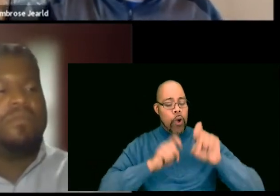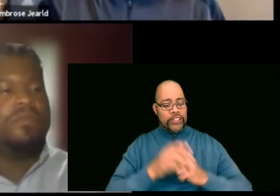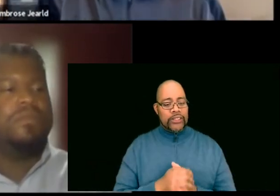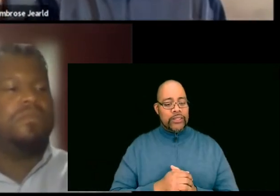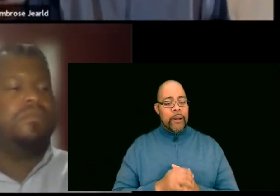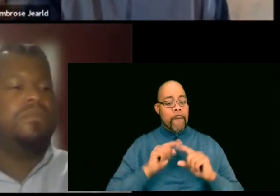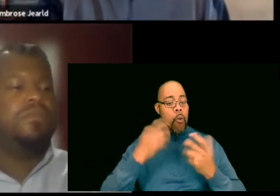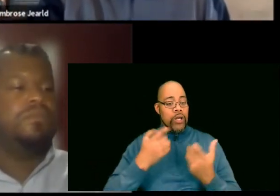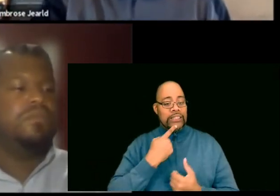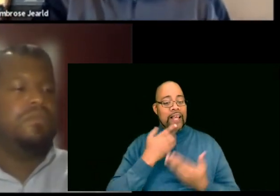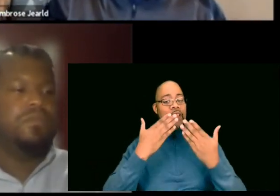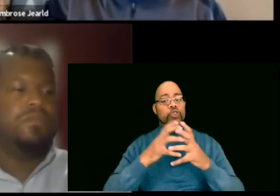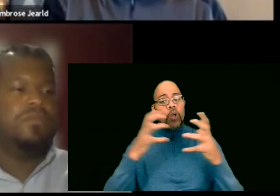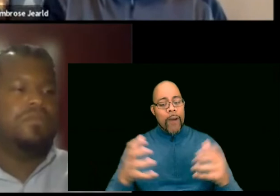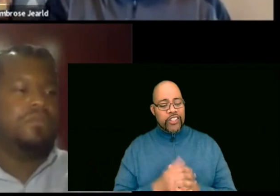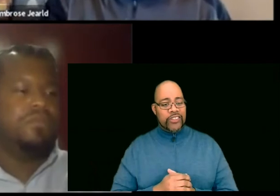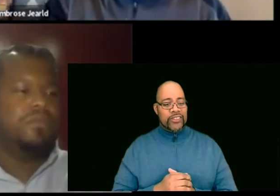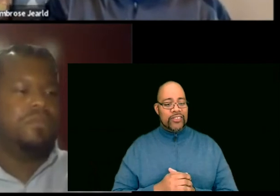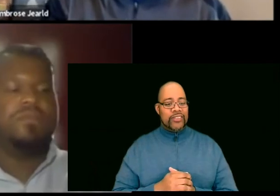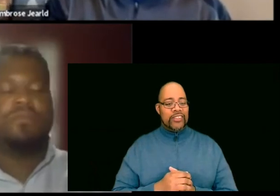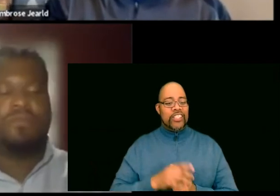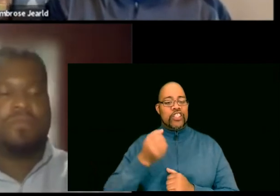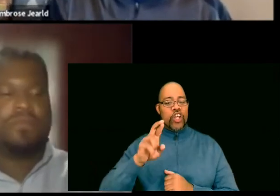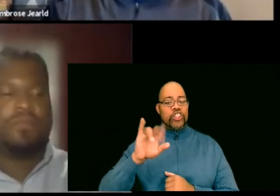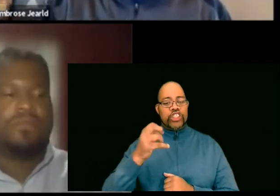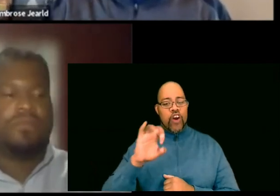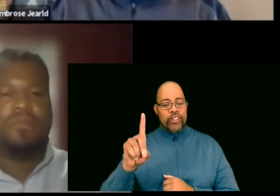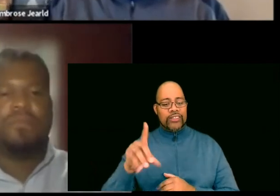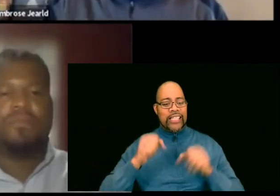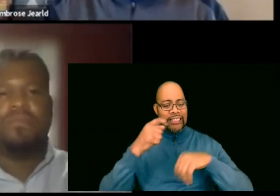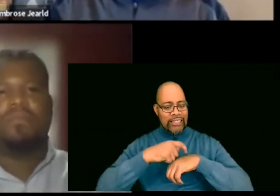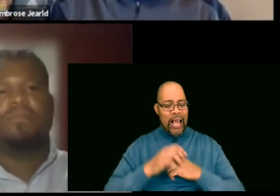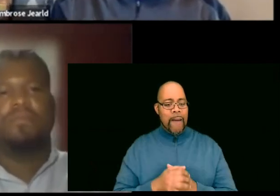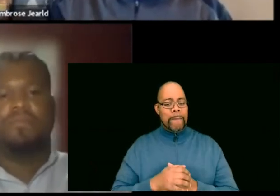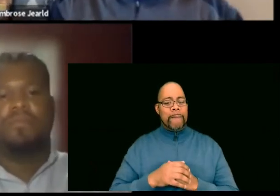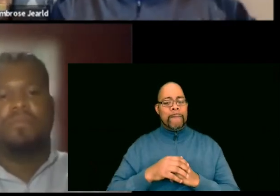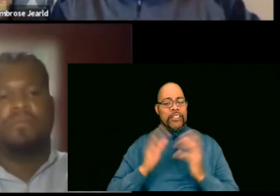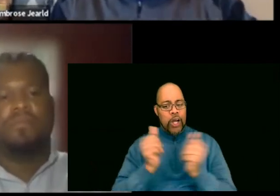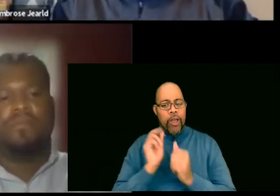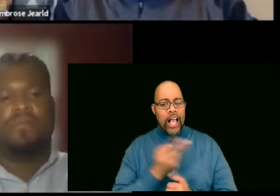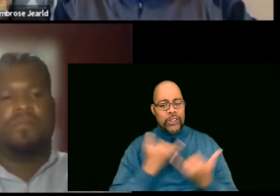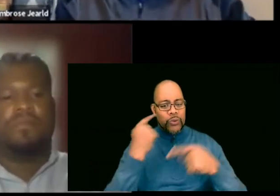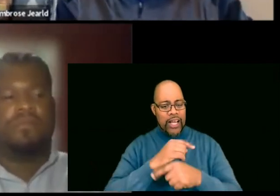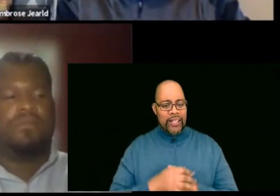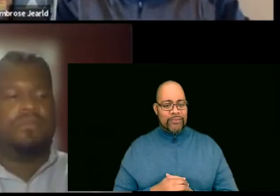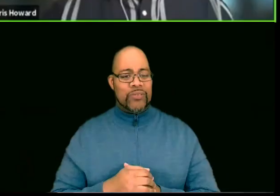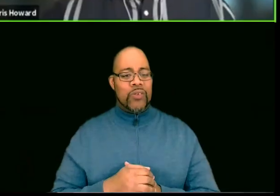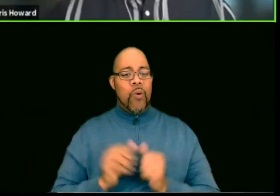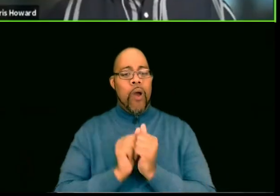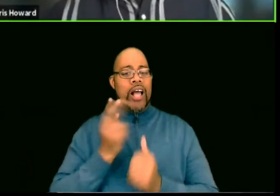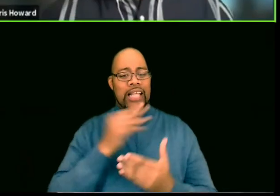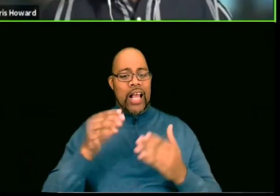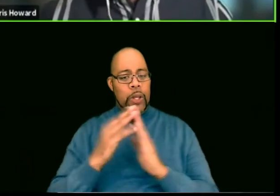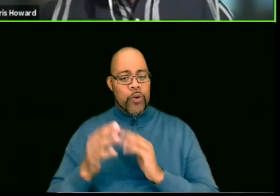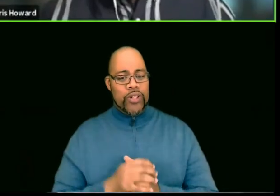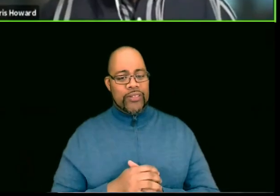some questions. But, you know, we just want to say thank you so much, Dr. Jearld, for taking the time out of your evening to sit and chat with us today,